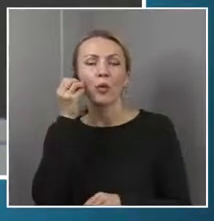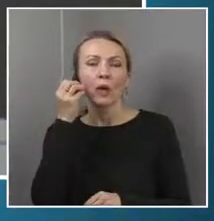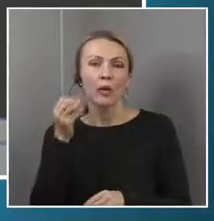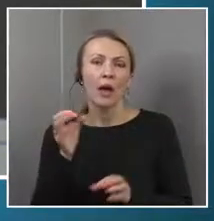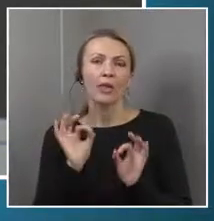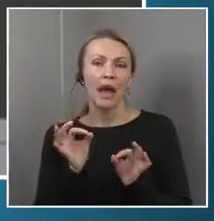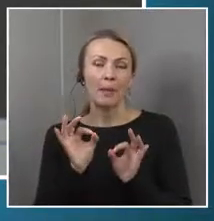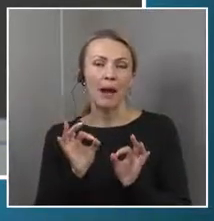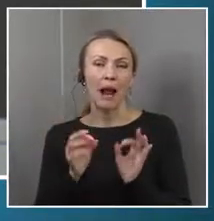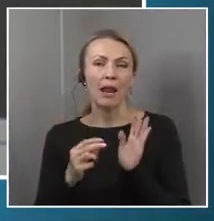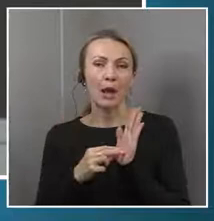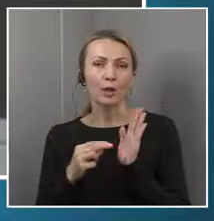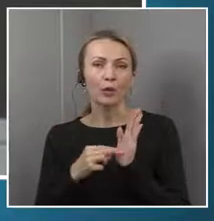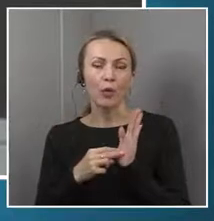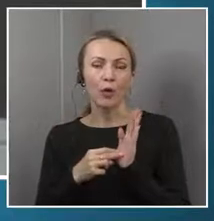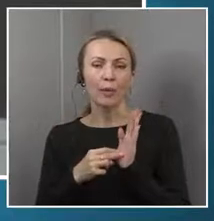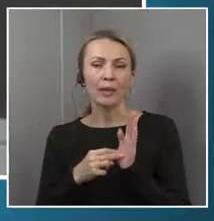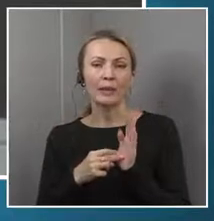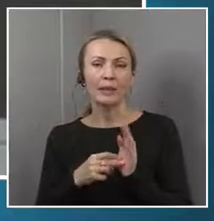And